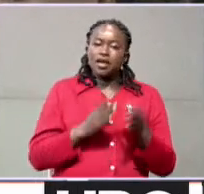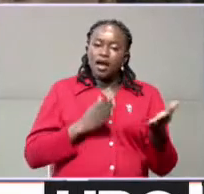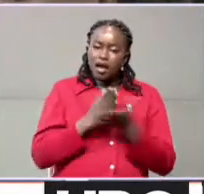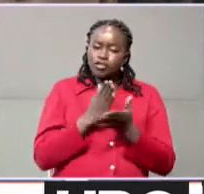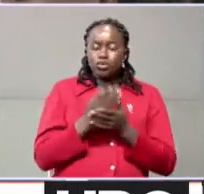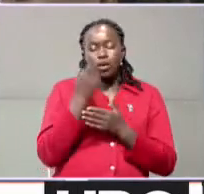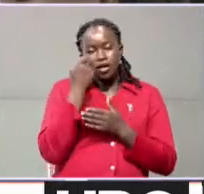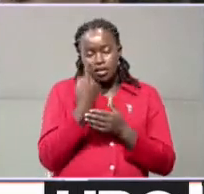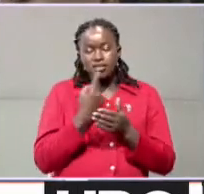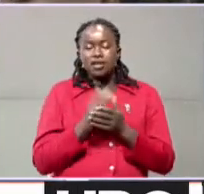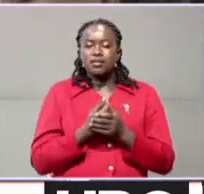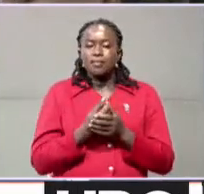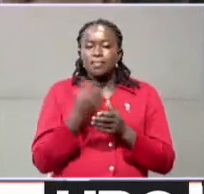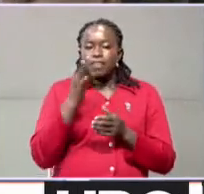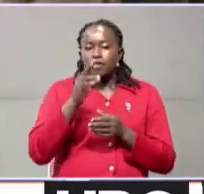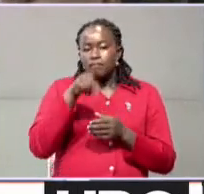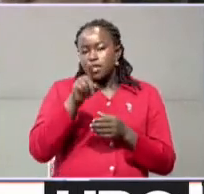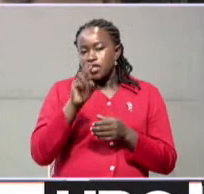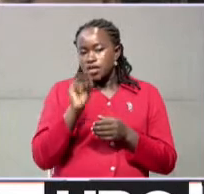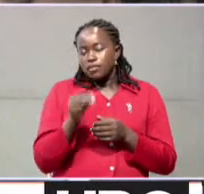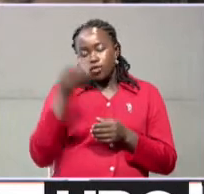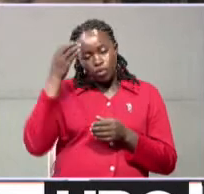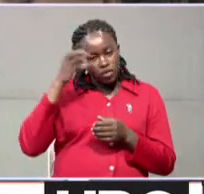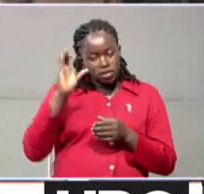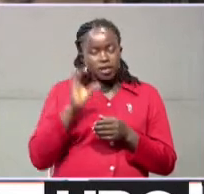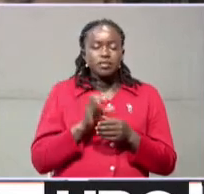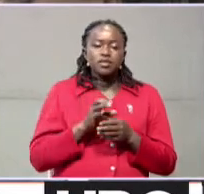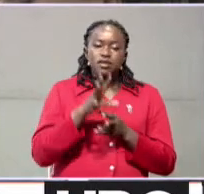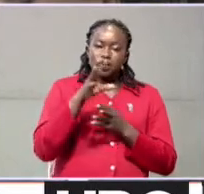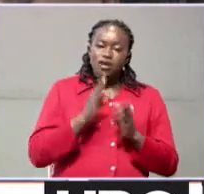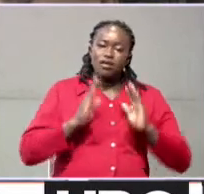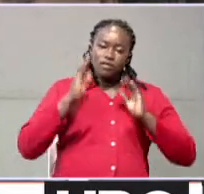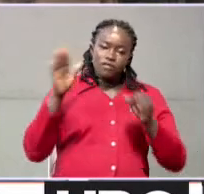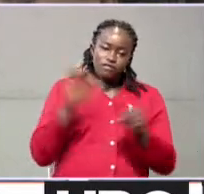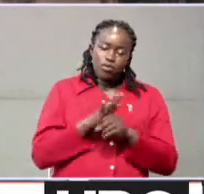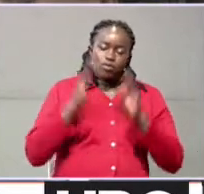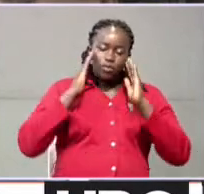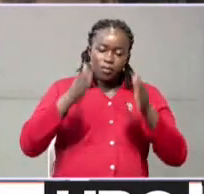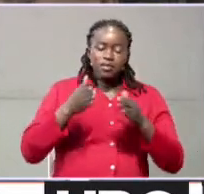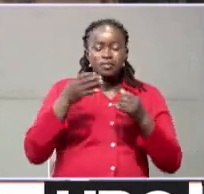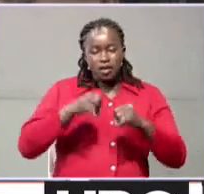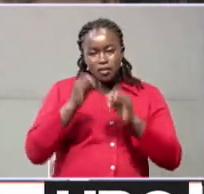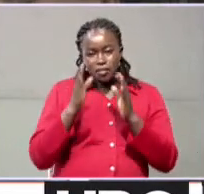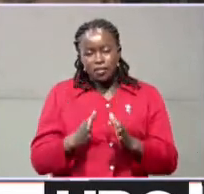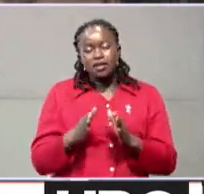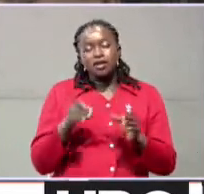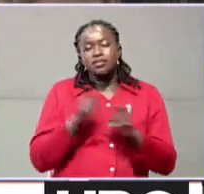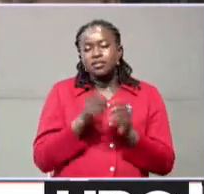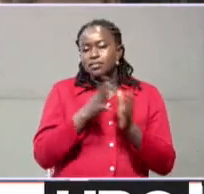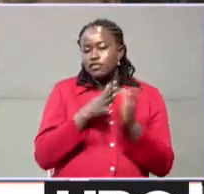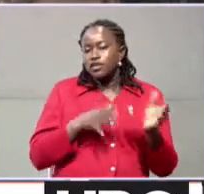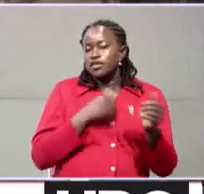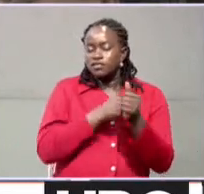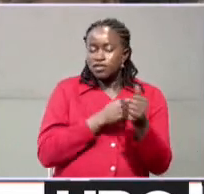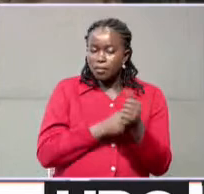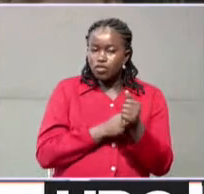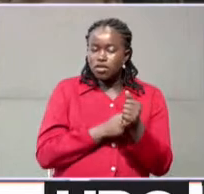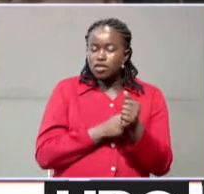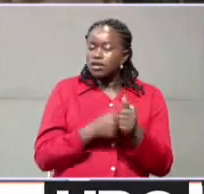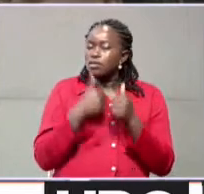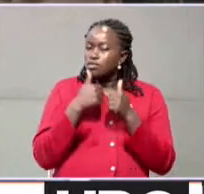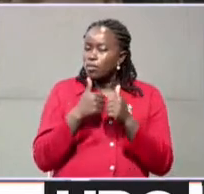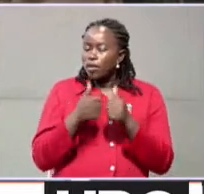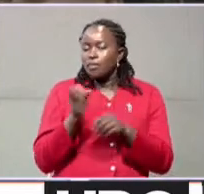understanding of the pdm concept total commitment by implementers and effective support proper